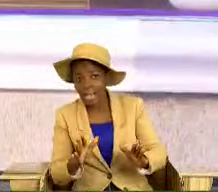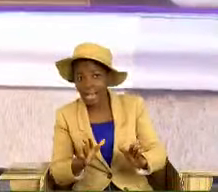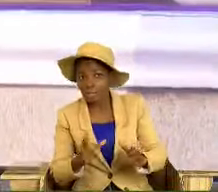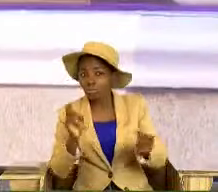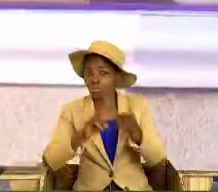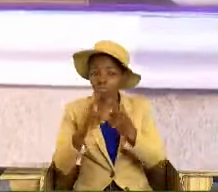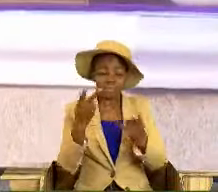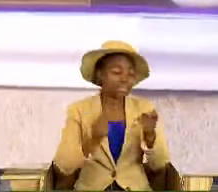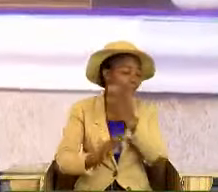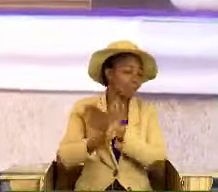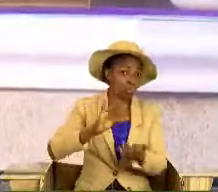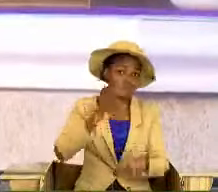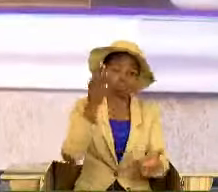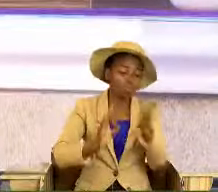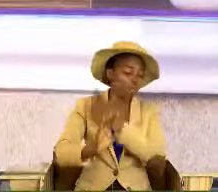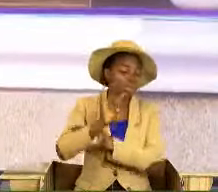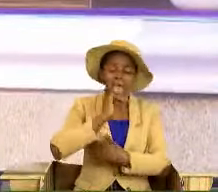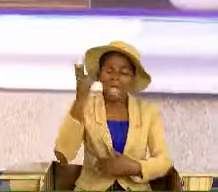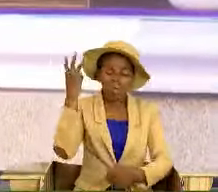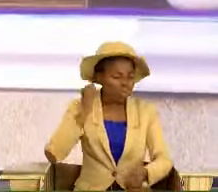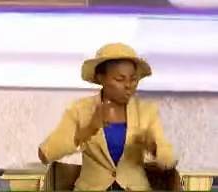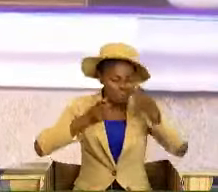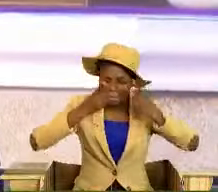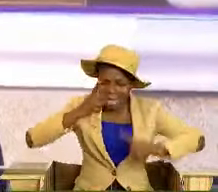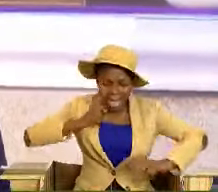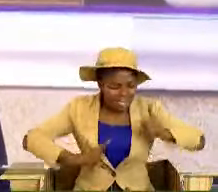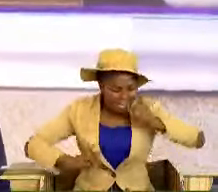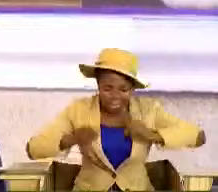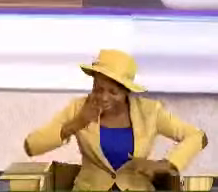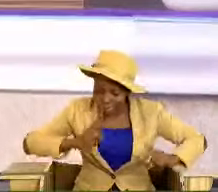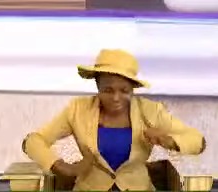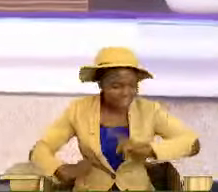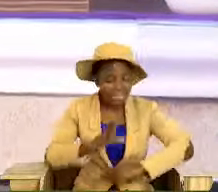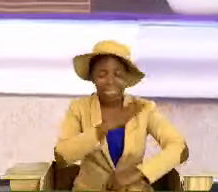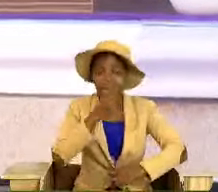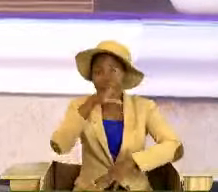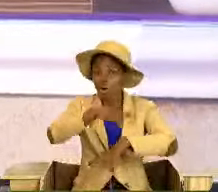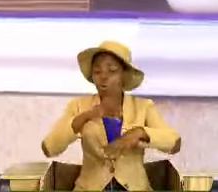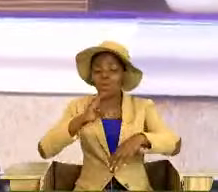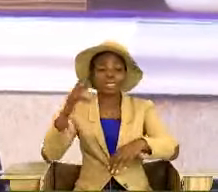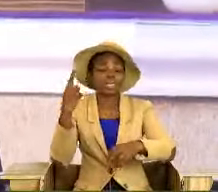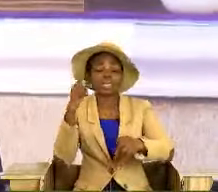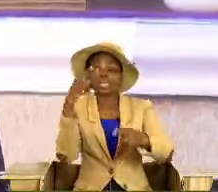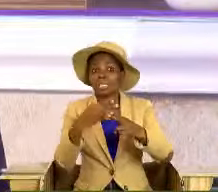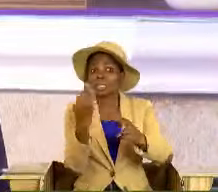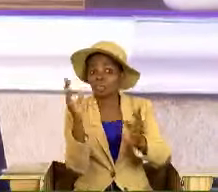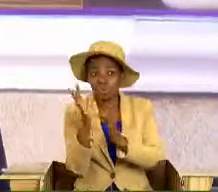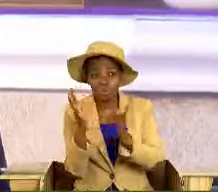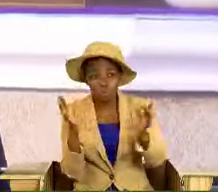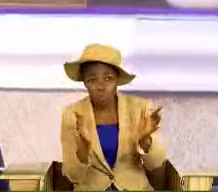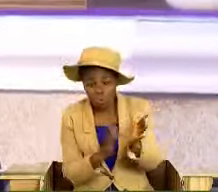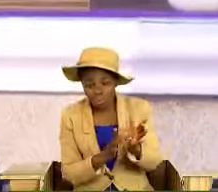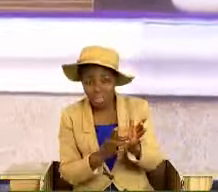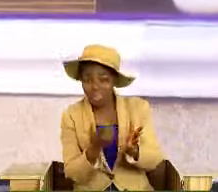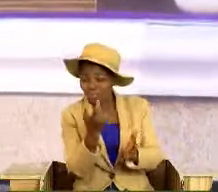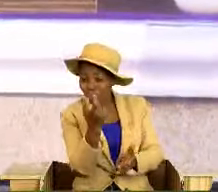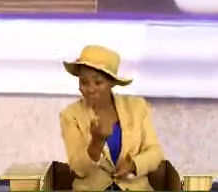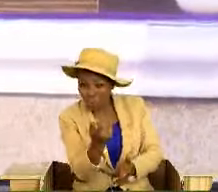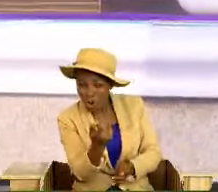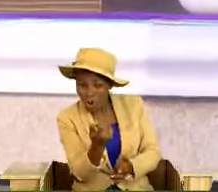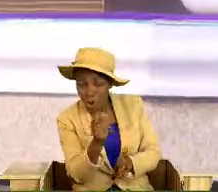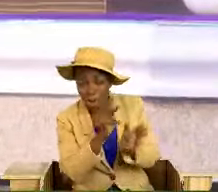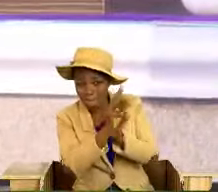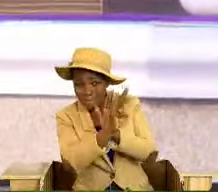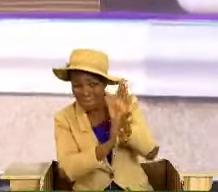crying and calling the name of our God the God we are serving in this morning 19 minutes Sunday happened 94